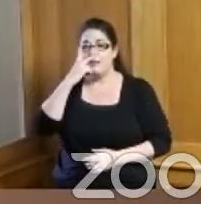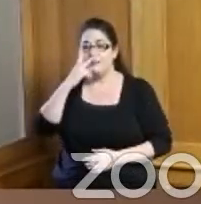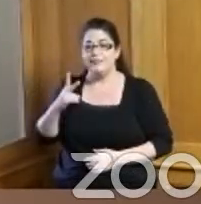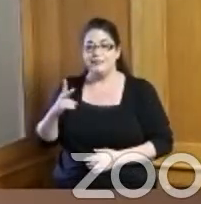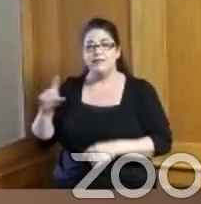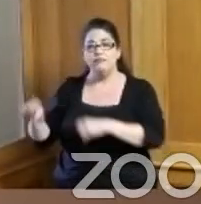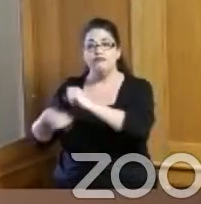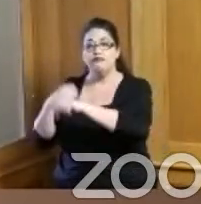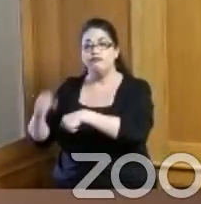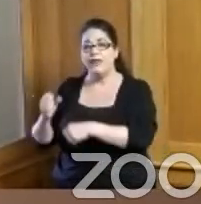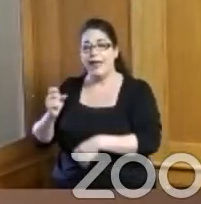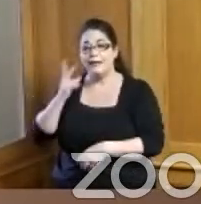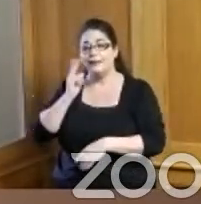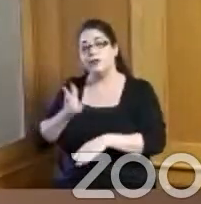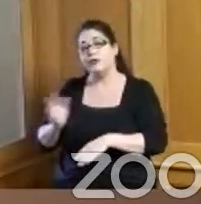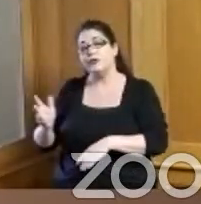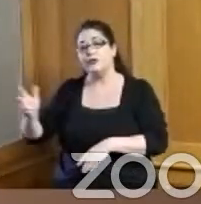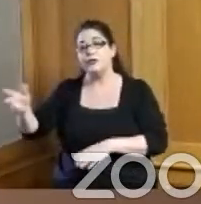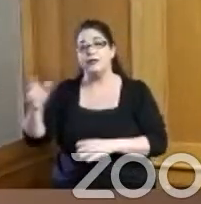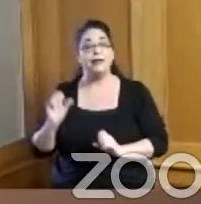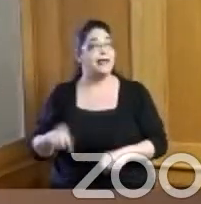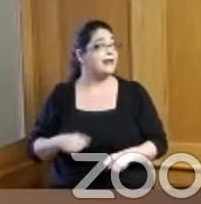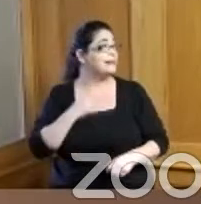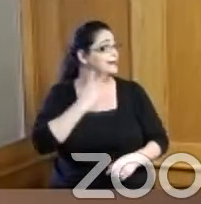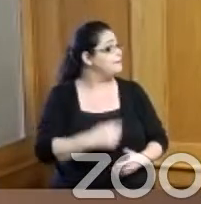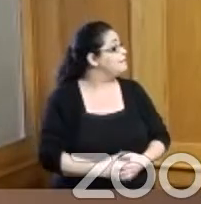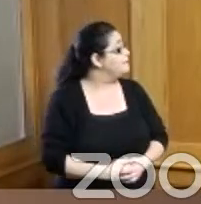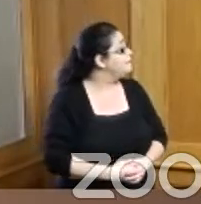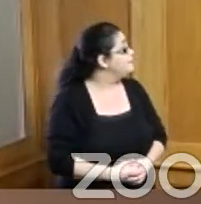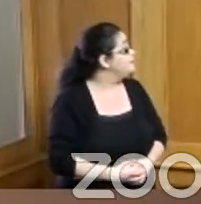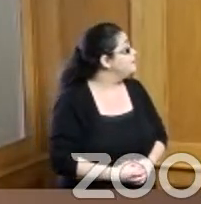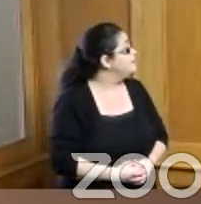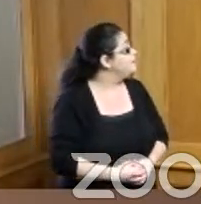Court. This is the bike trail that Green Township constructed.